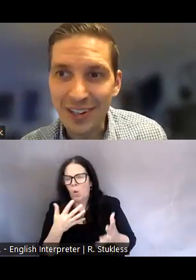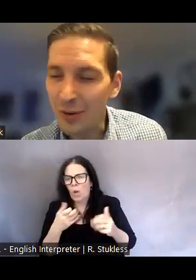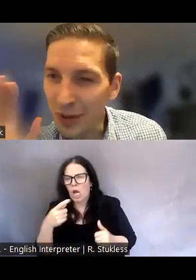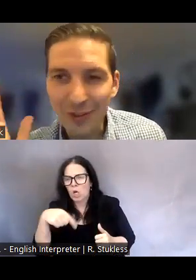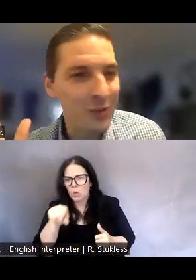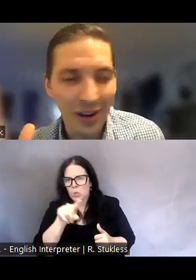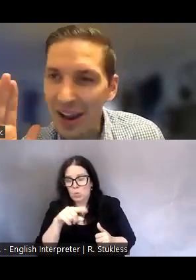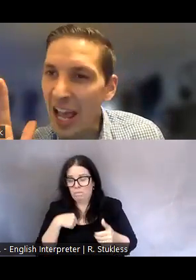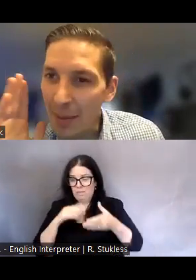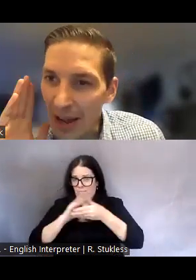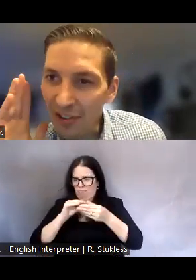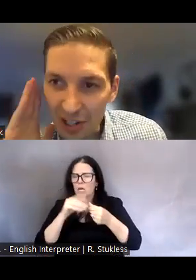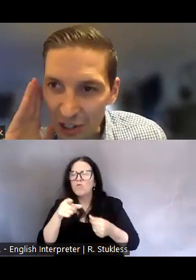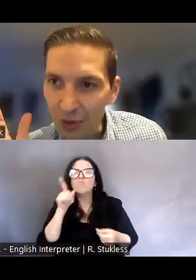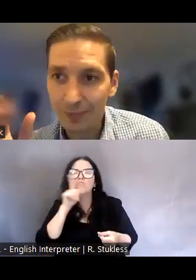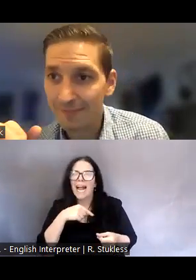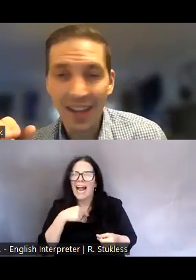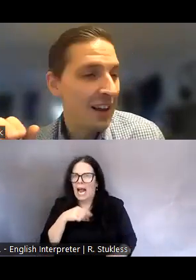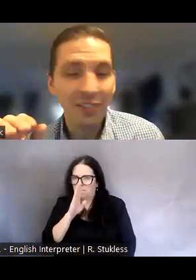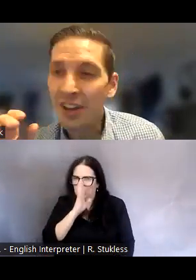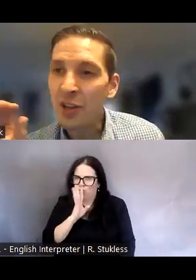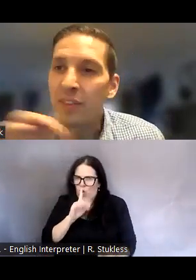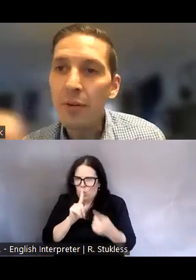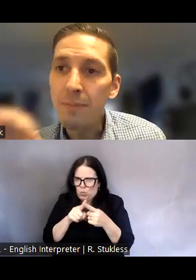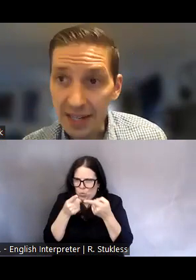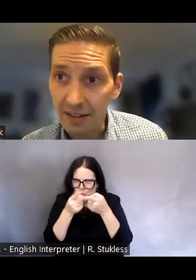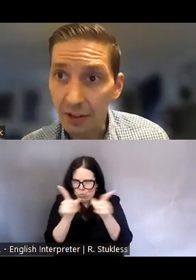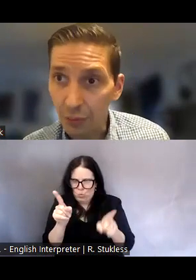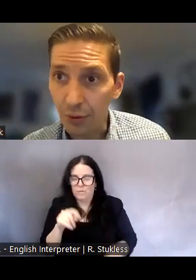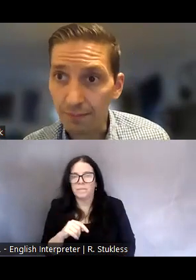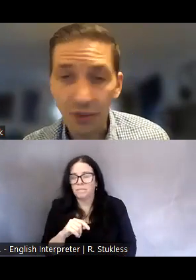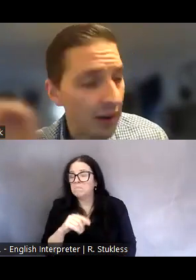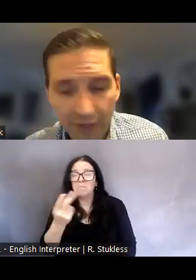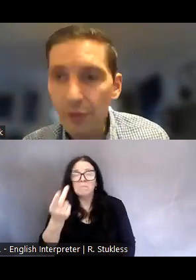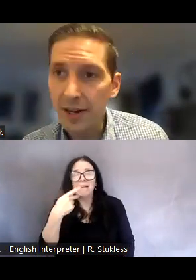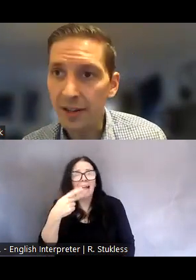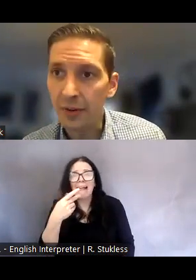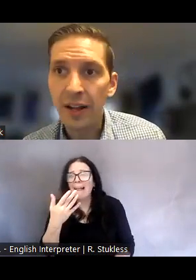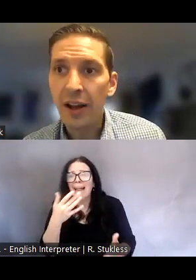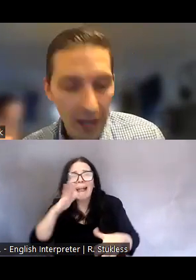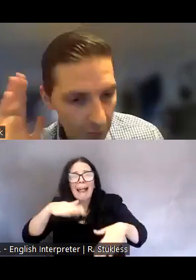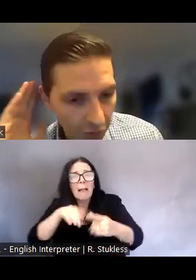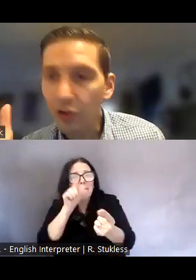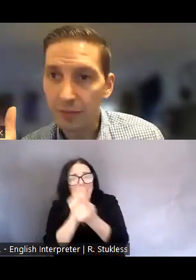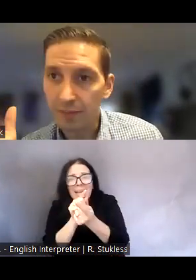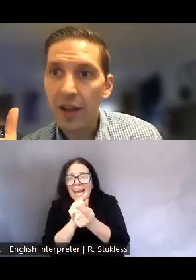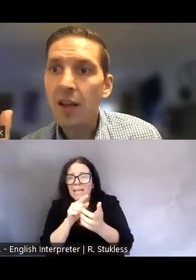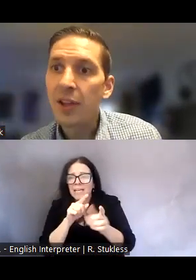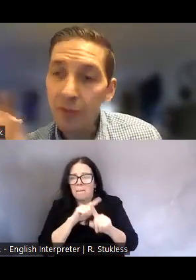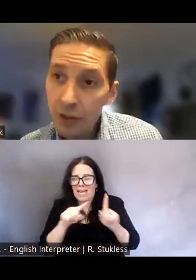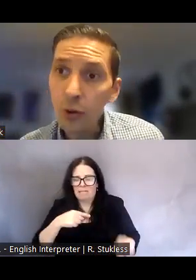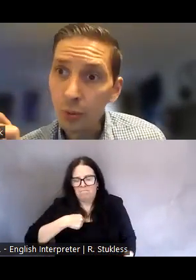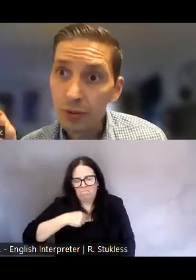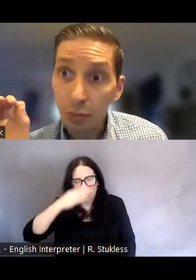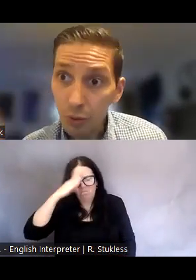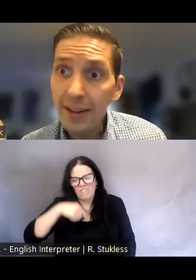to this right now, whoever you are, I'm asking you. I'll tell you, without meeting this room, without ever meeting you, I am certain that